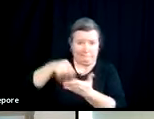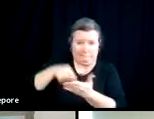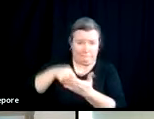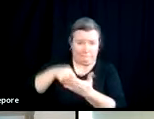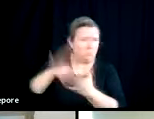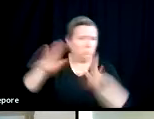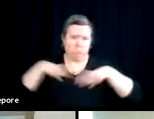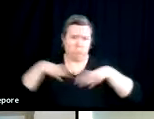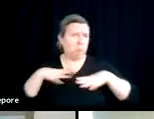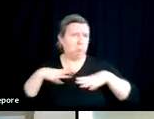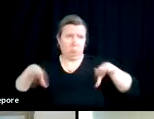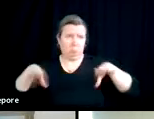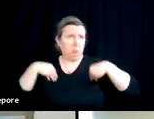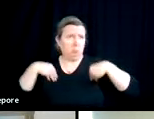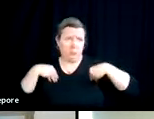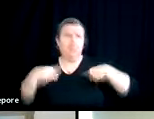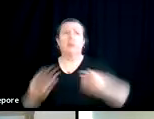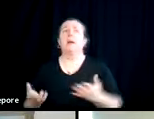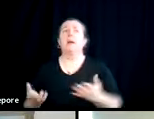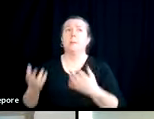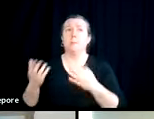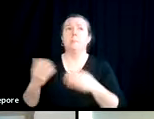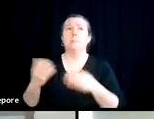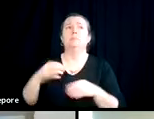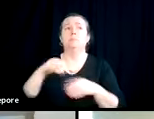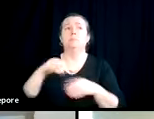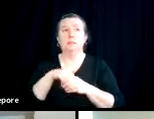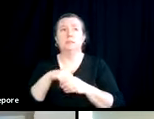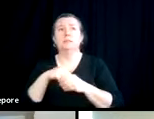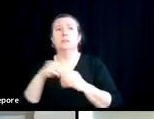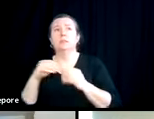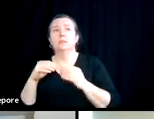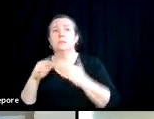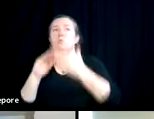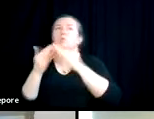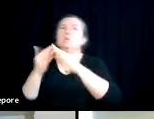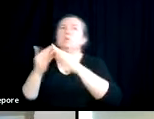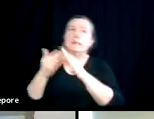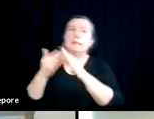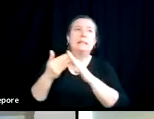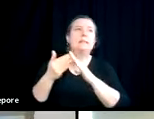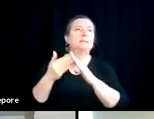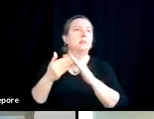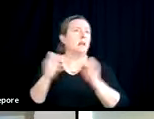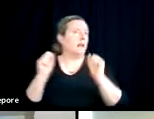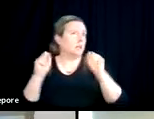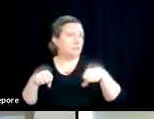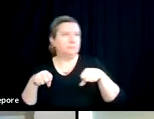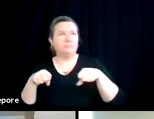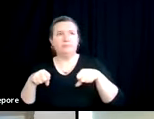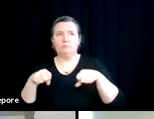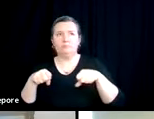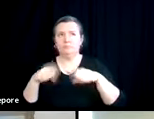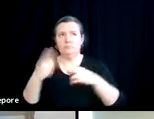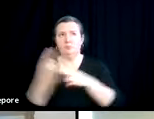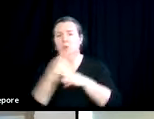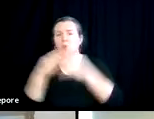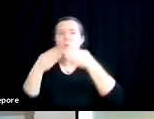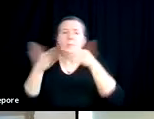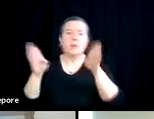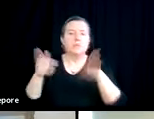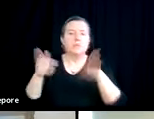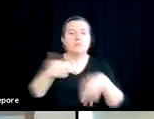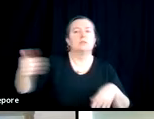are community-based. All of them are accessible by public transportation. And many of these centers are